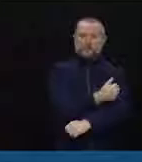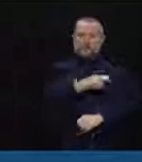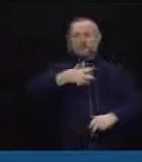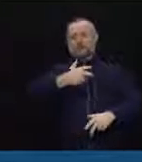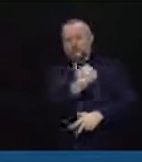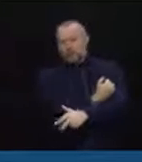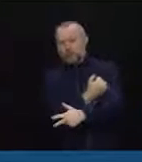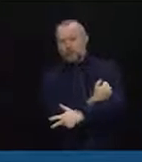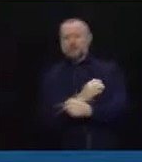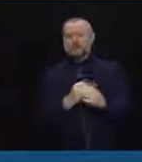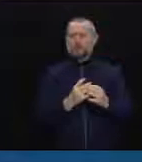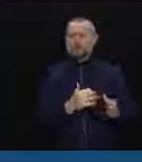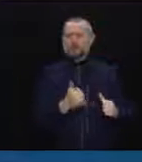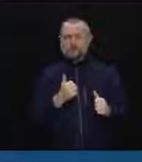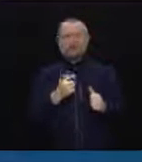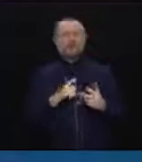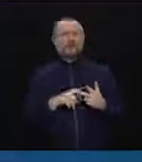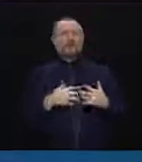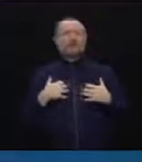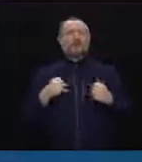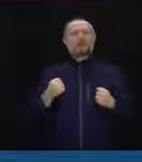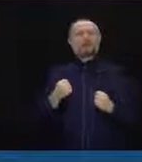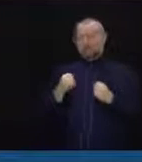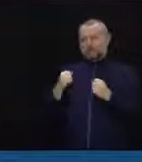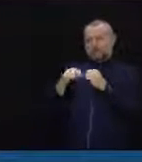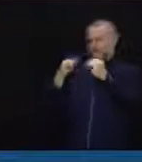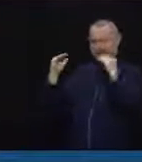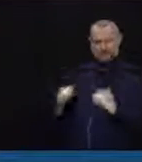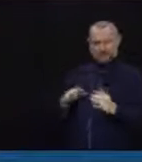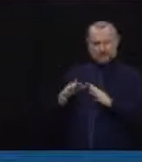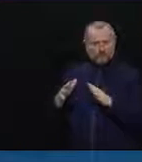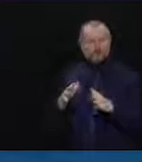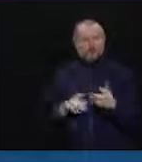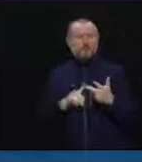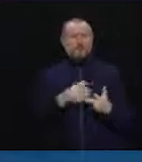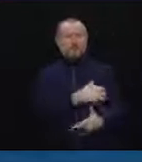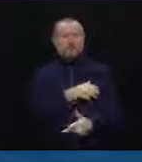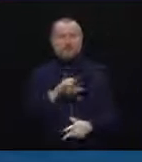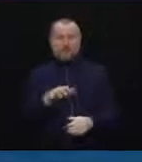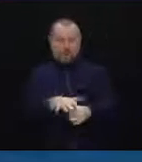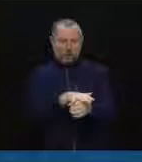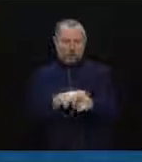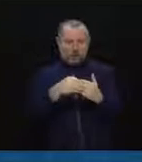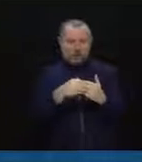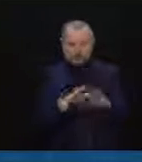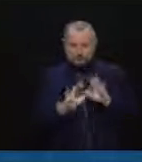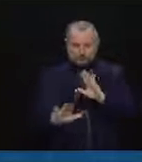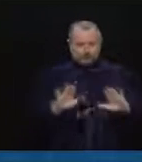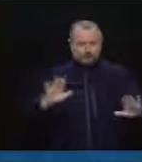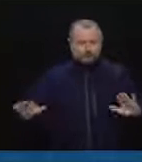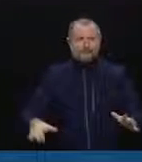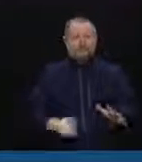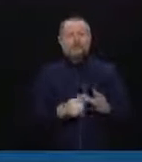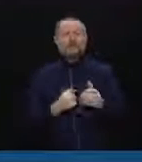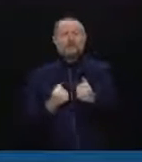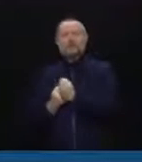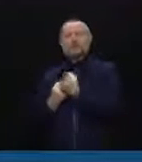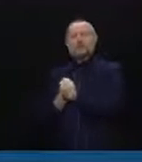local leaders, and supporting New Yorkers who are dealing with long-term effects of COVID. And I'll go through each one of those briefly.